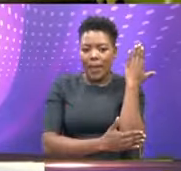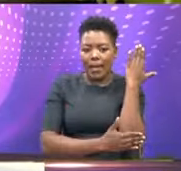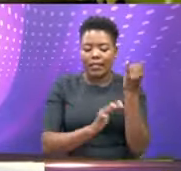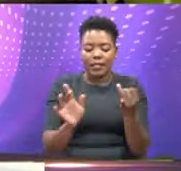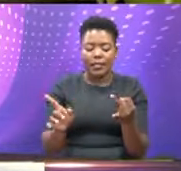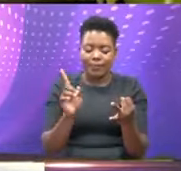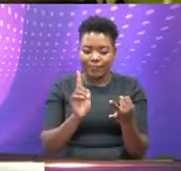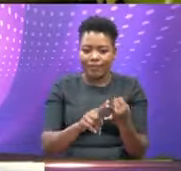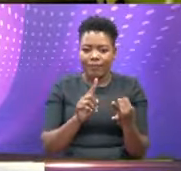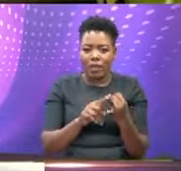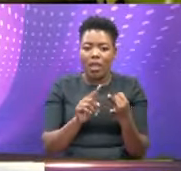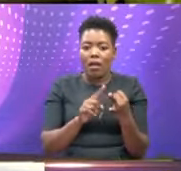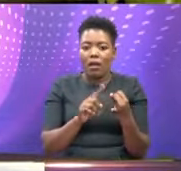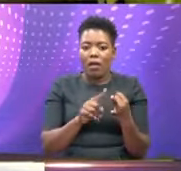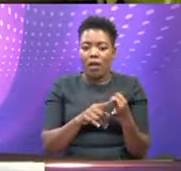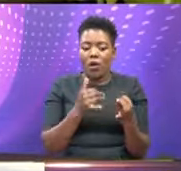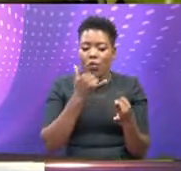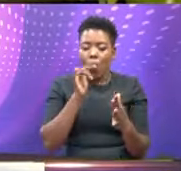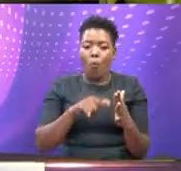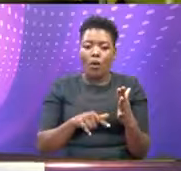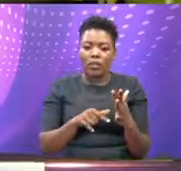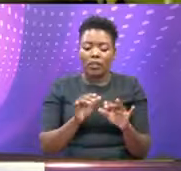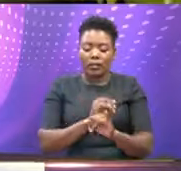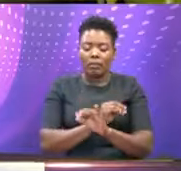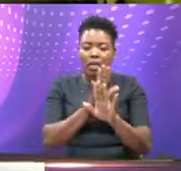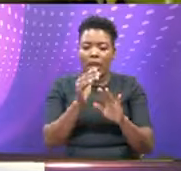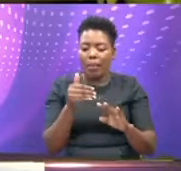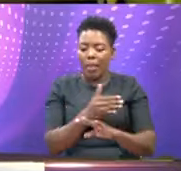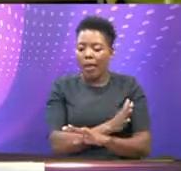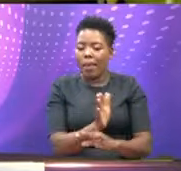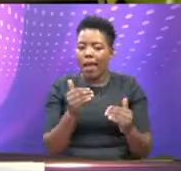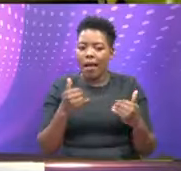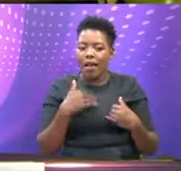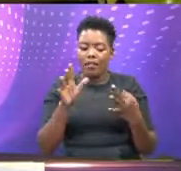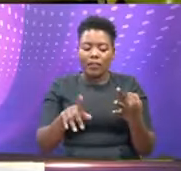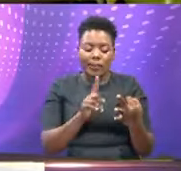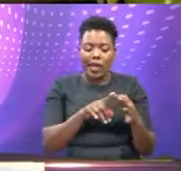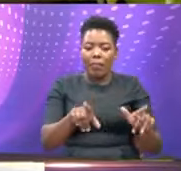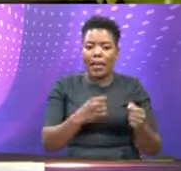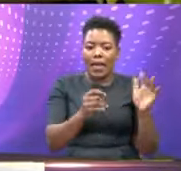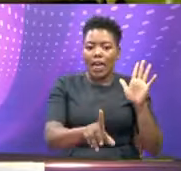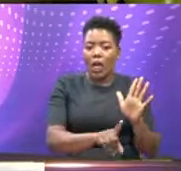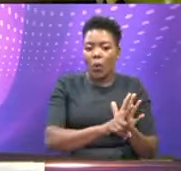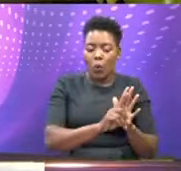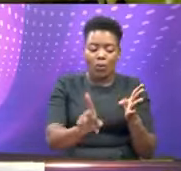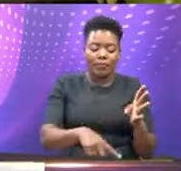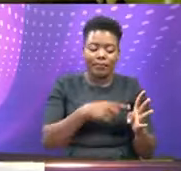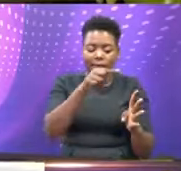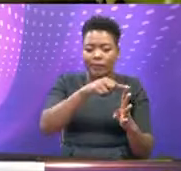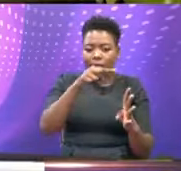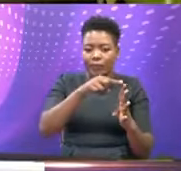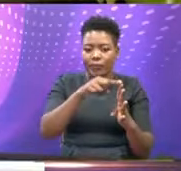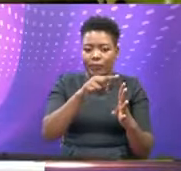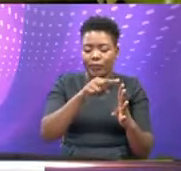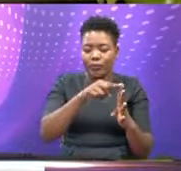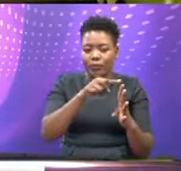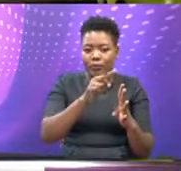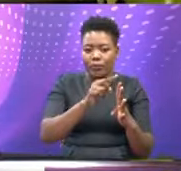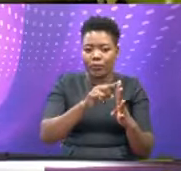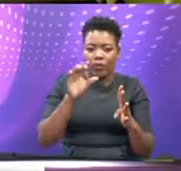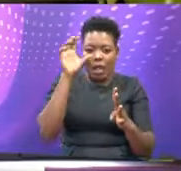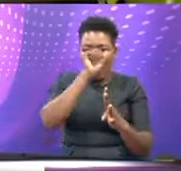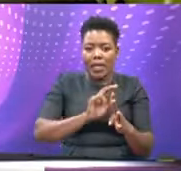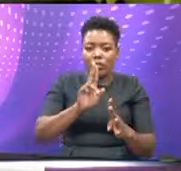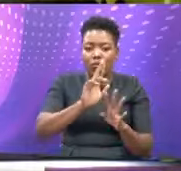Seyo mar ariyo ne en koso bidhruok e apisi, ketho chike ma pacho kae kaachiel kod tiyo marach ataro